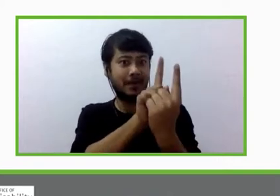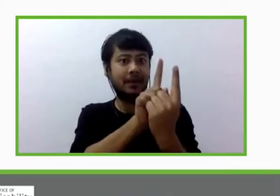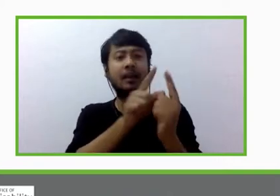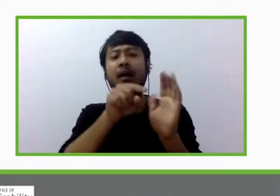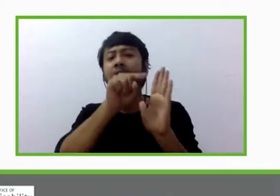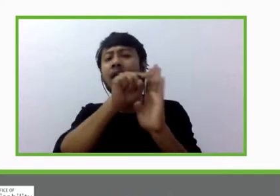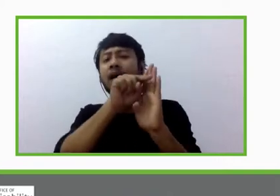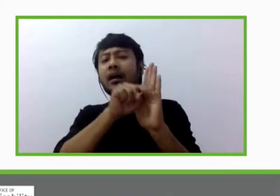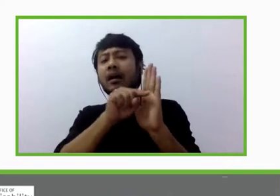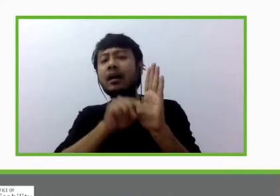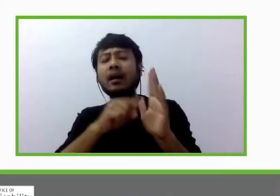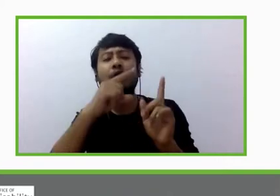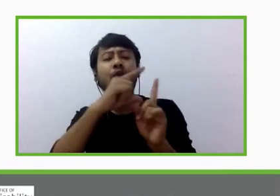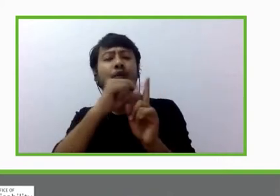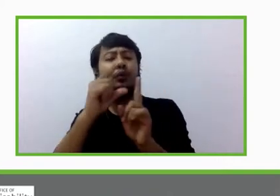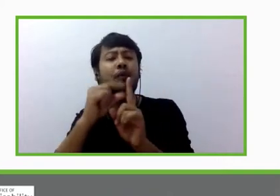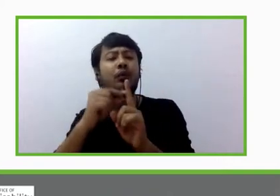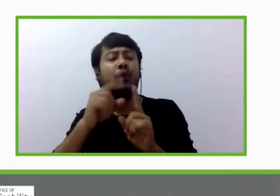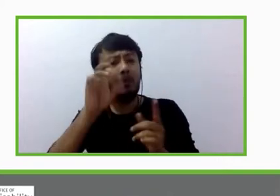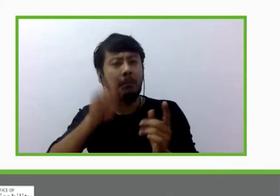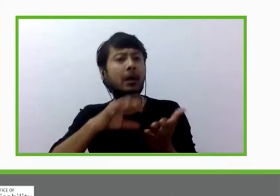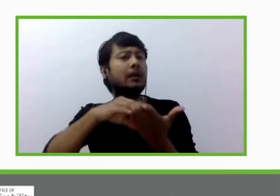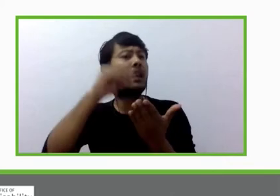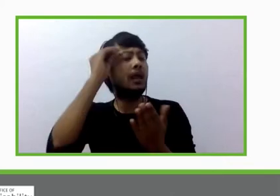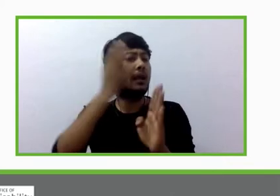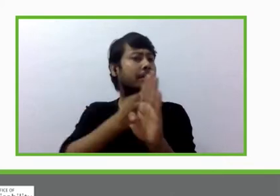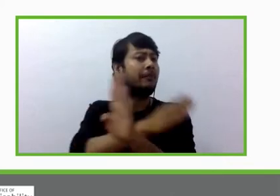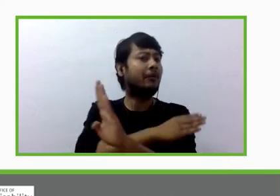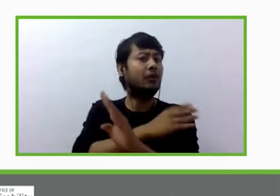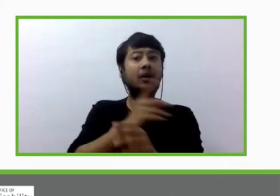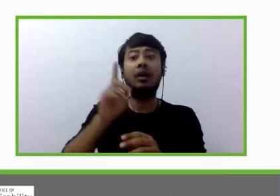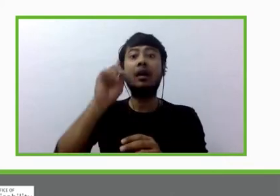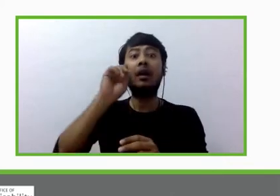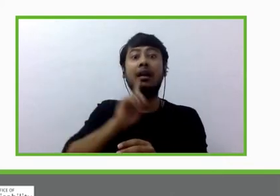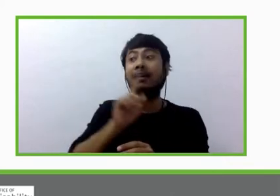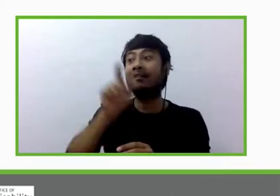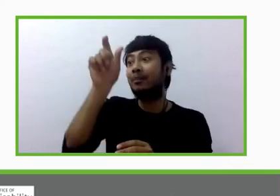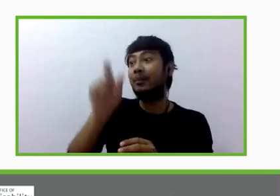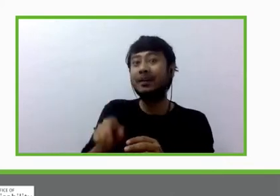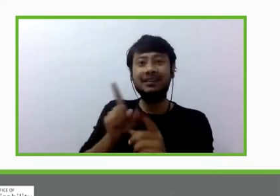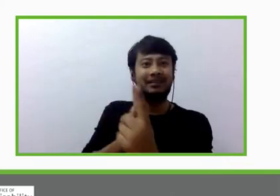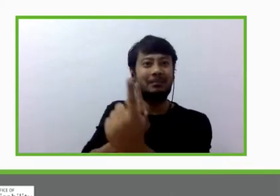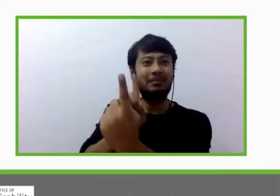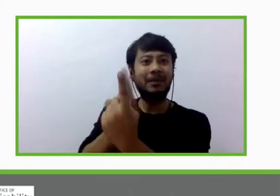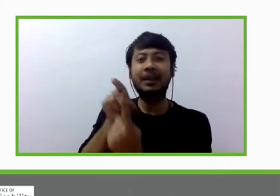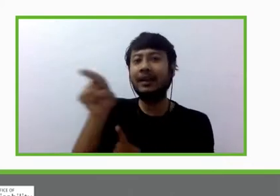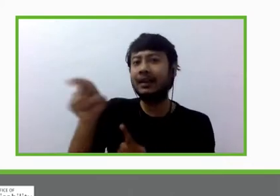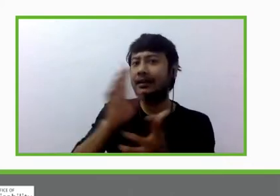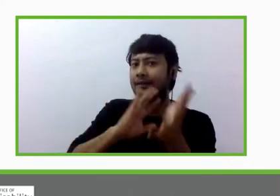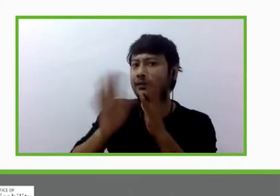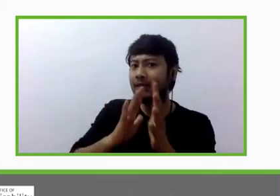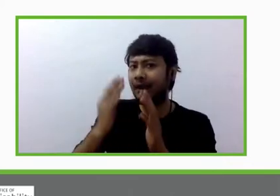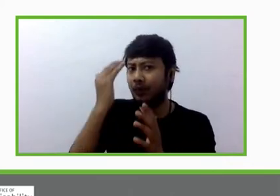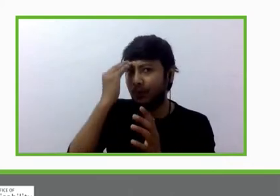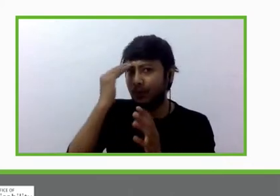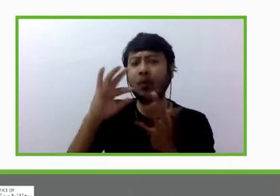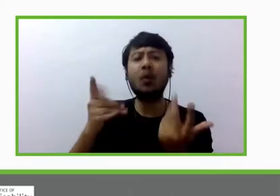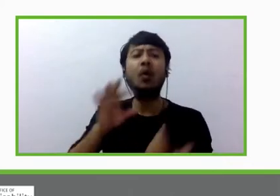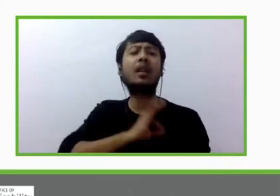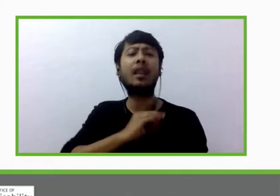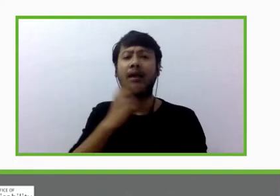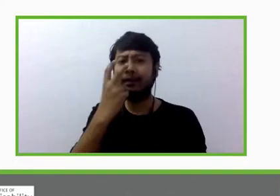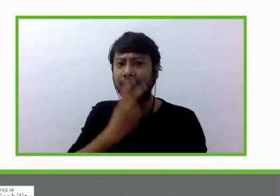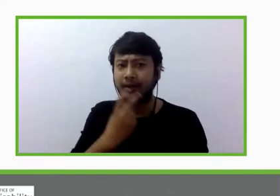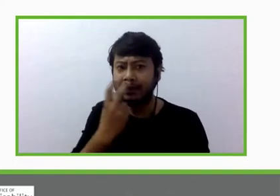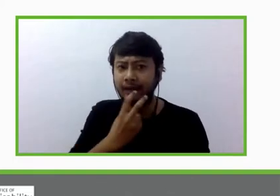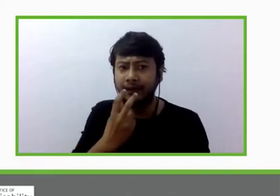you try to speak with a deaf person who maybe reads lips or doesn't? Do you have the technology to enable